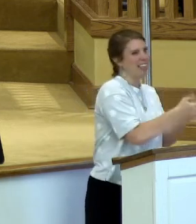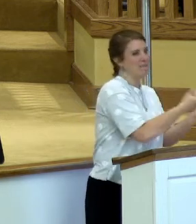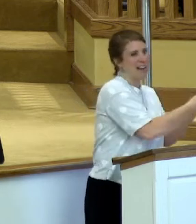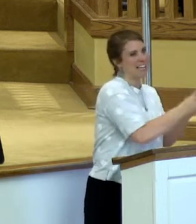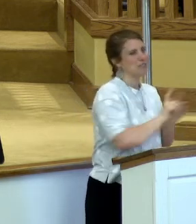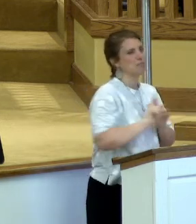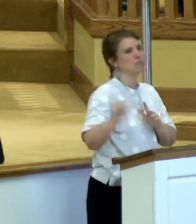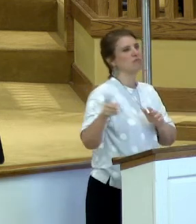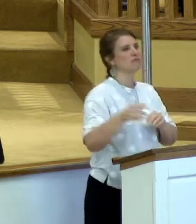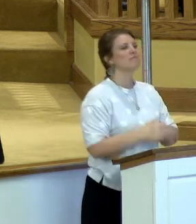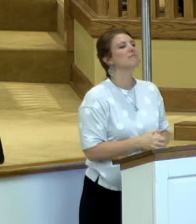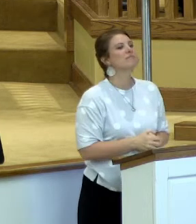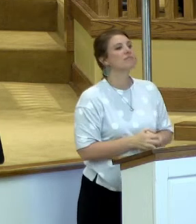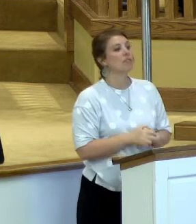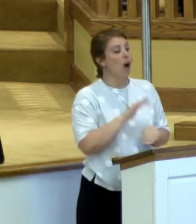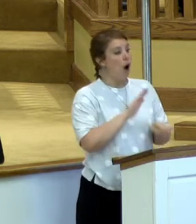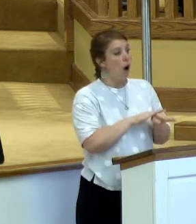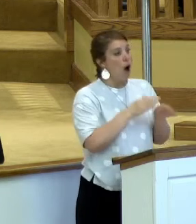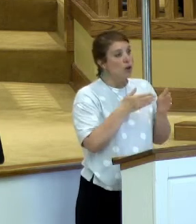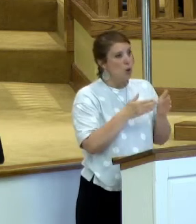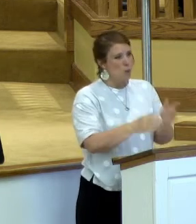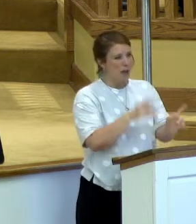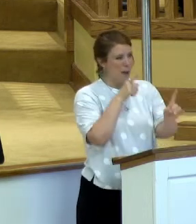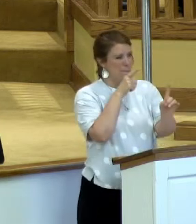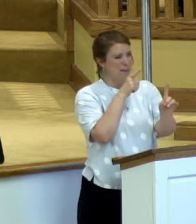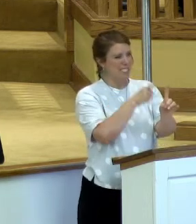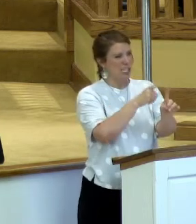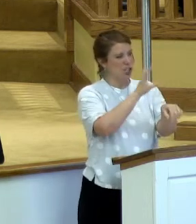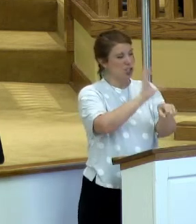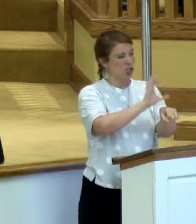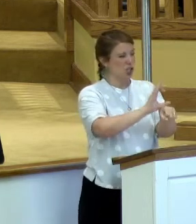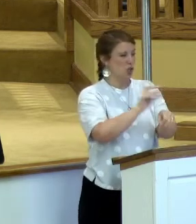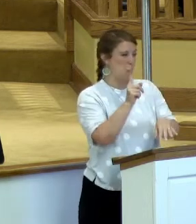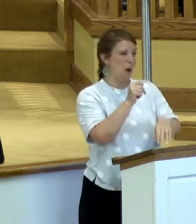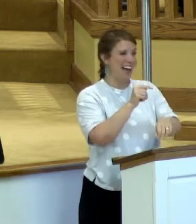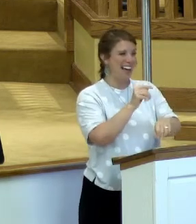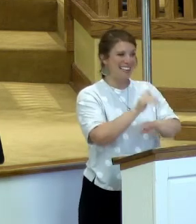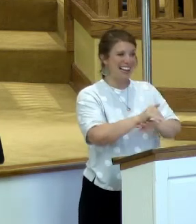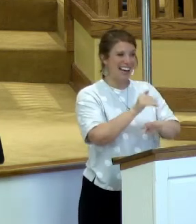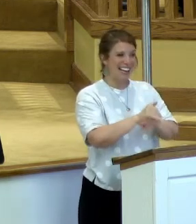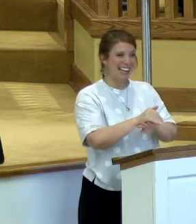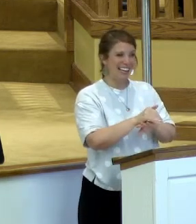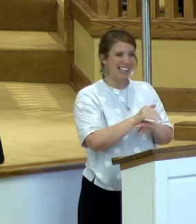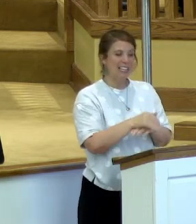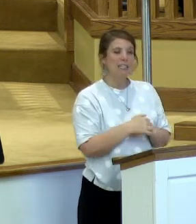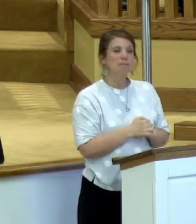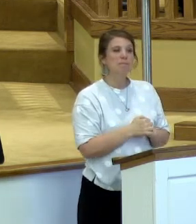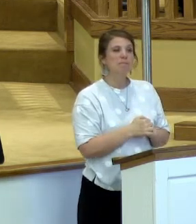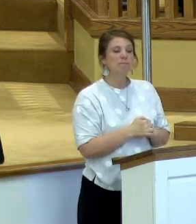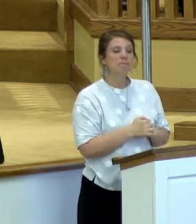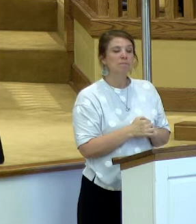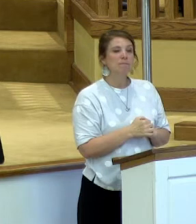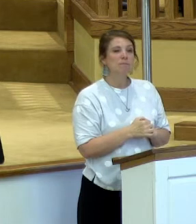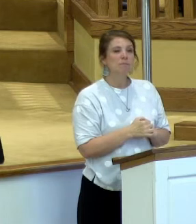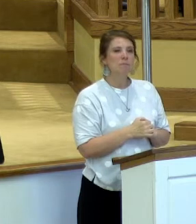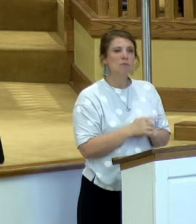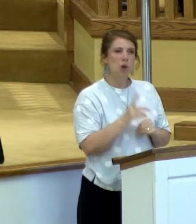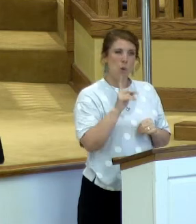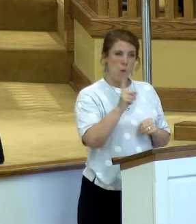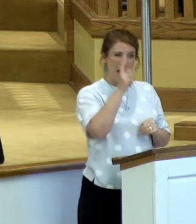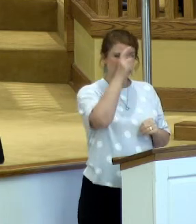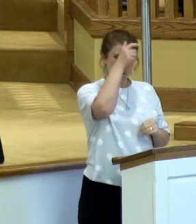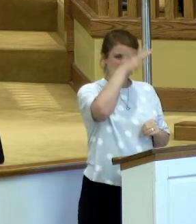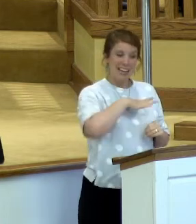are. And on their way, this one particular night, on their way to the church service while they were having their meeting in Florida, the one of